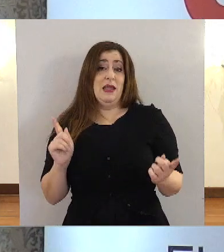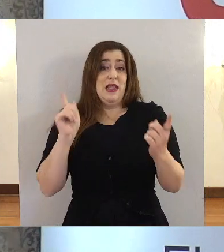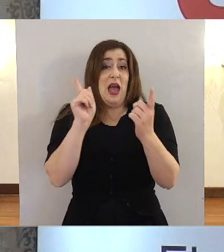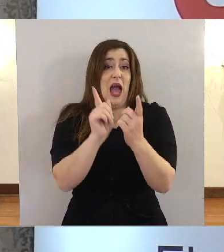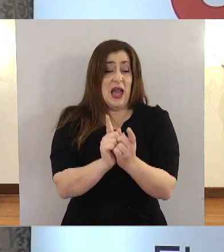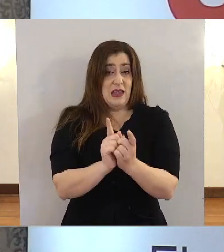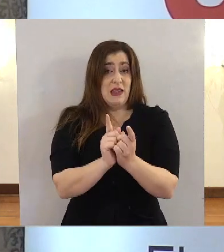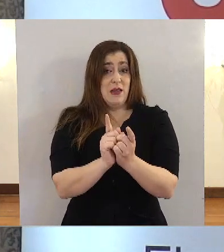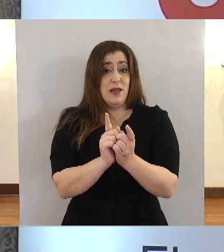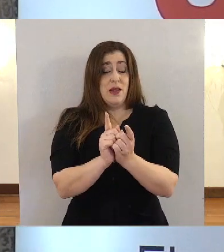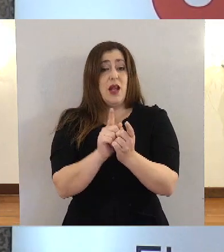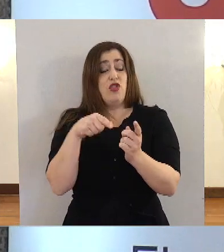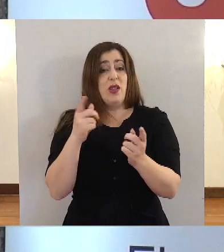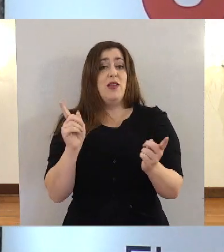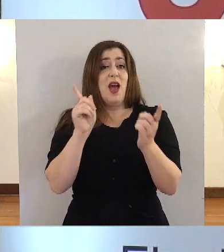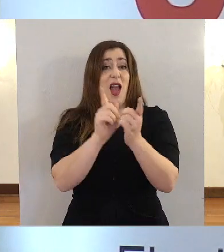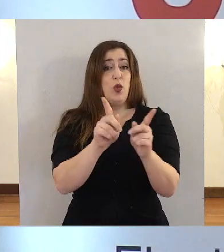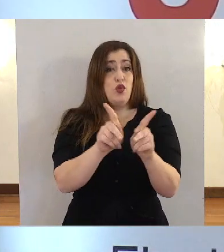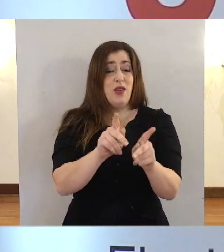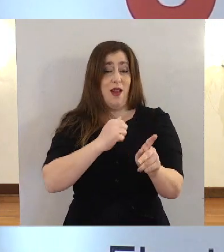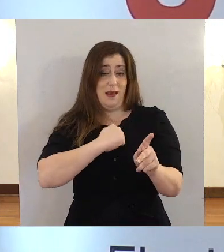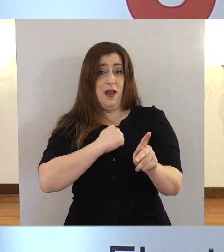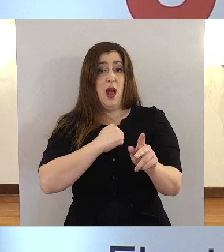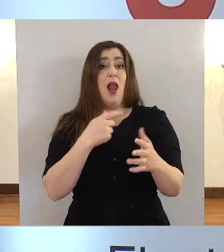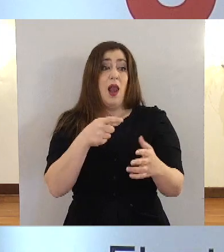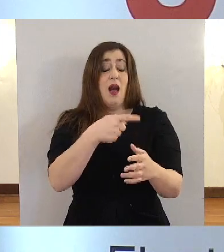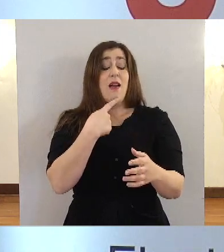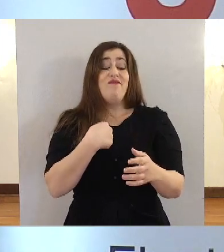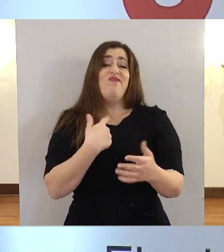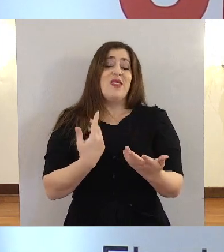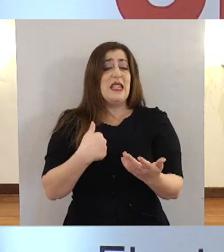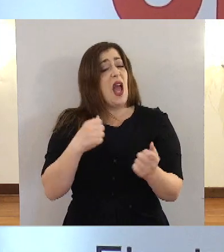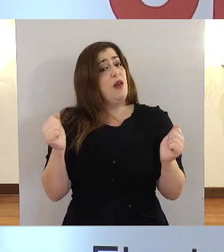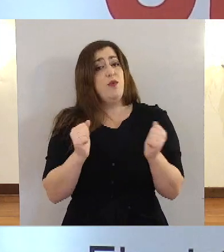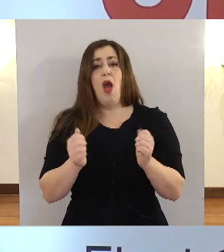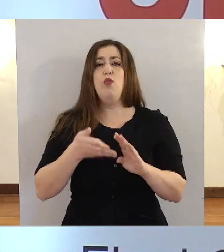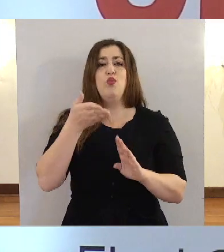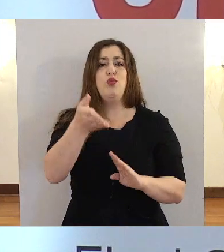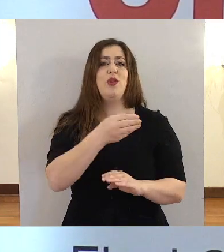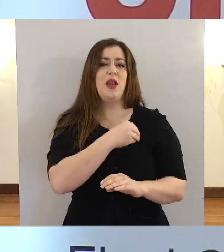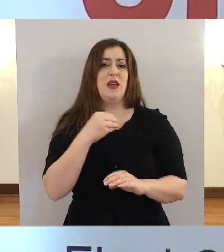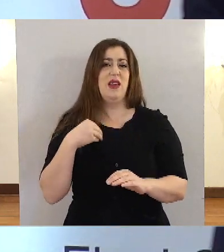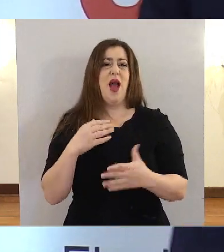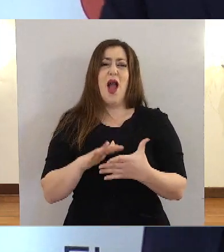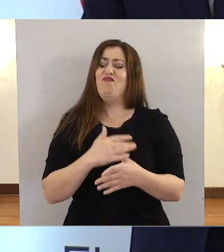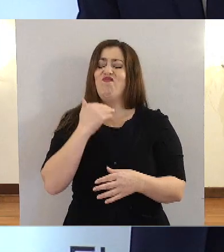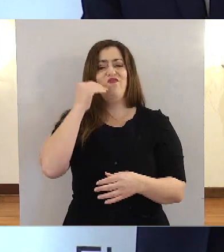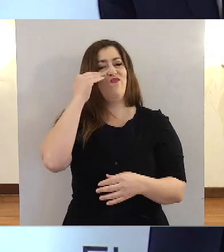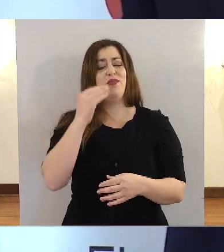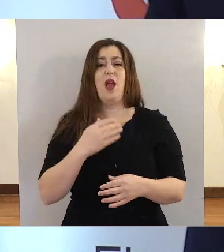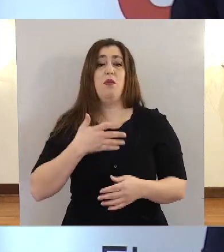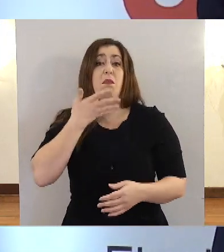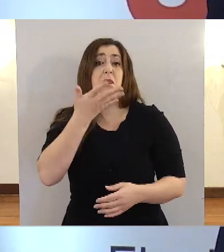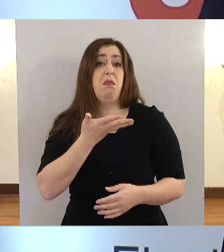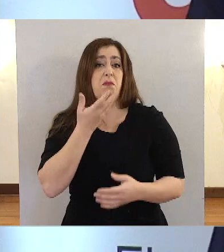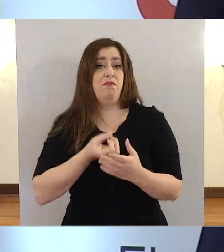clinic. Why it should be the case. So on a side note, that's just a personal note, but throughout the